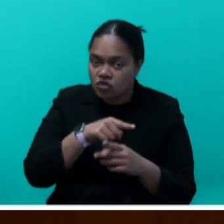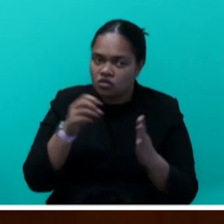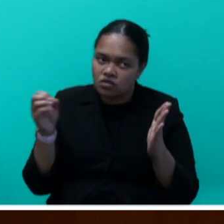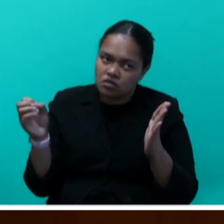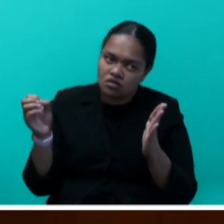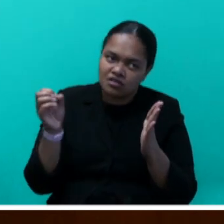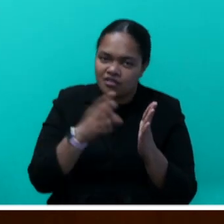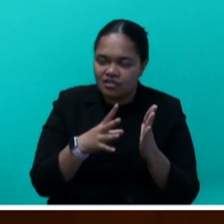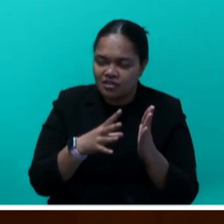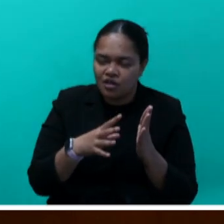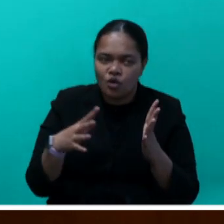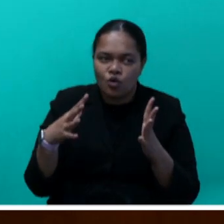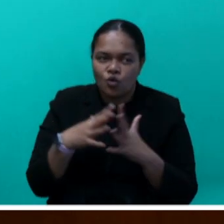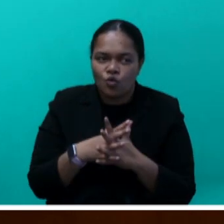Wimbledon,